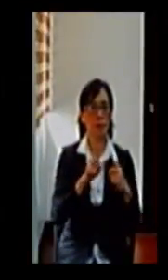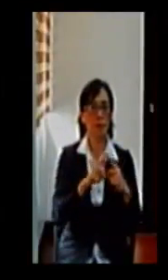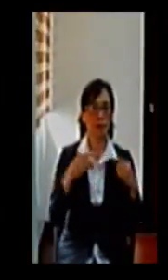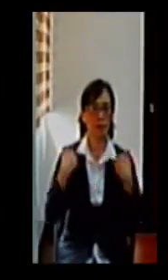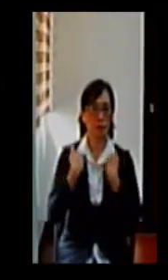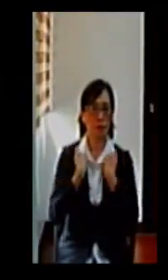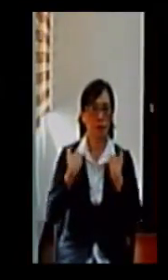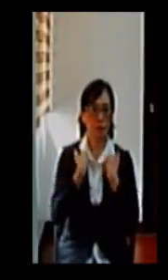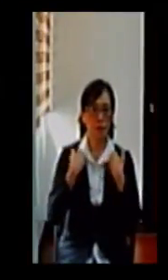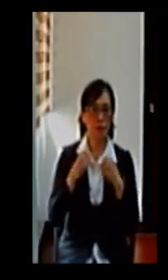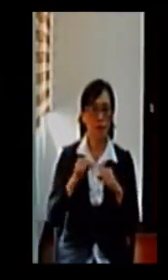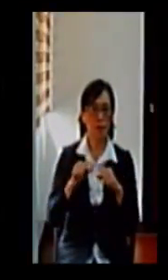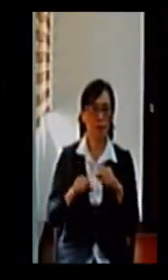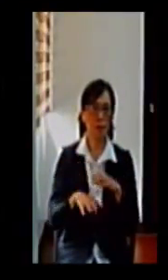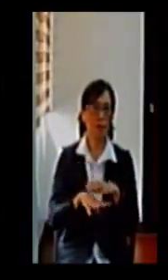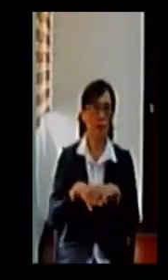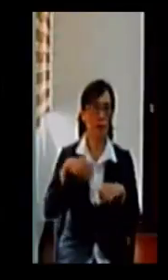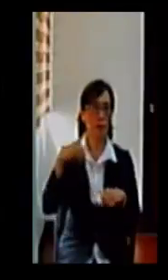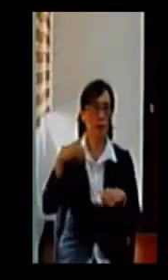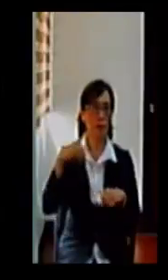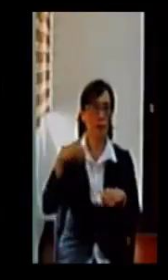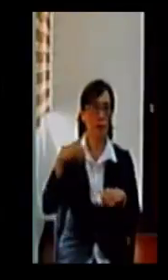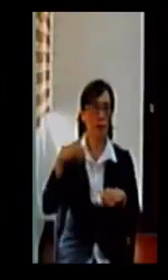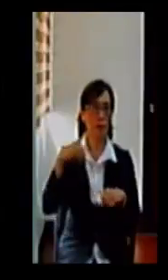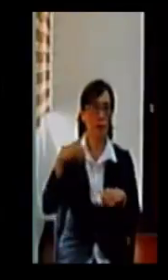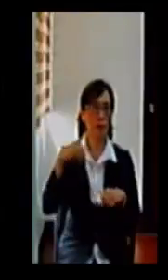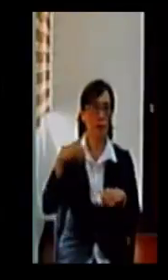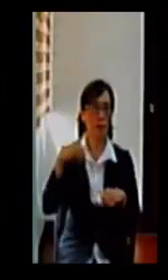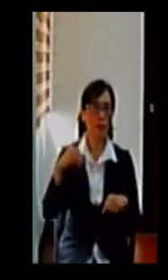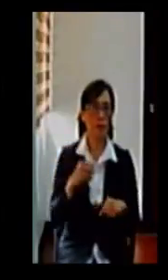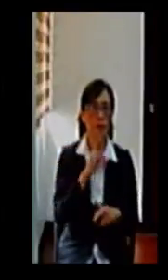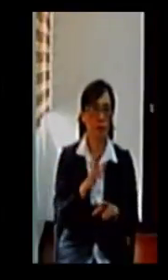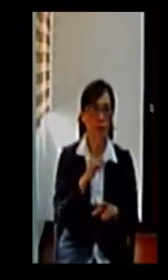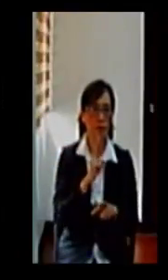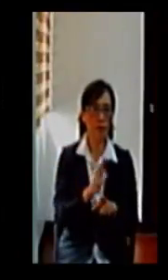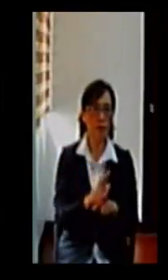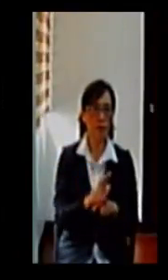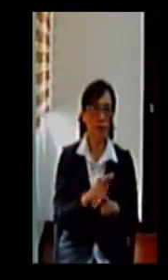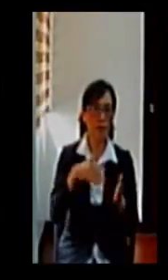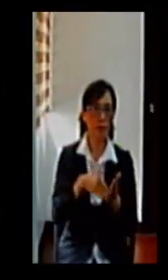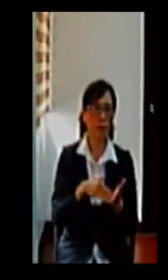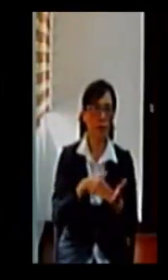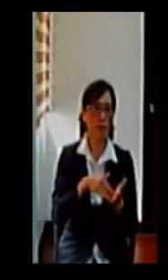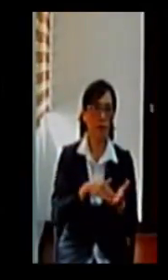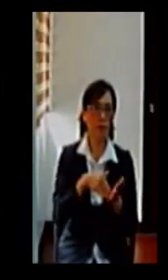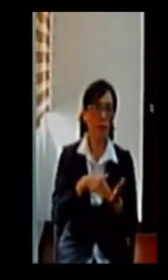are exposed, then they become really, really vulnerable to,